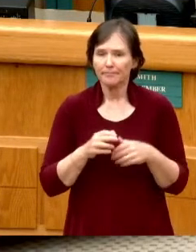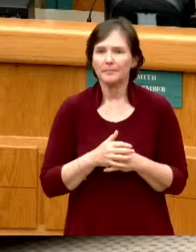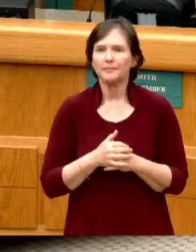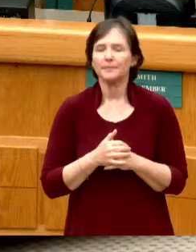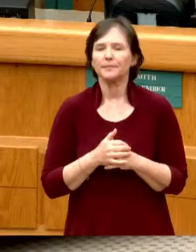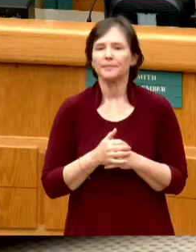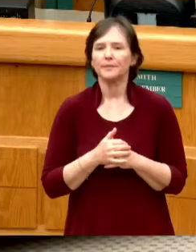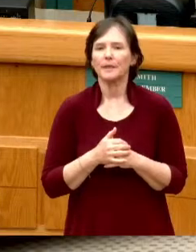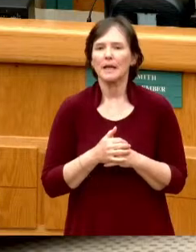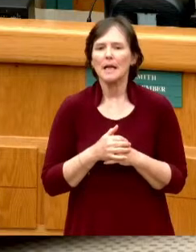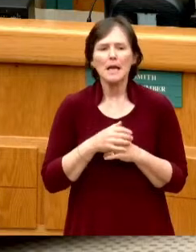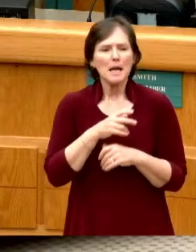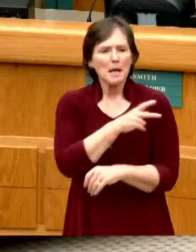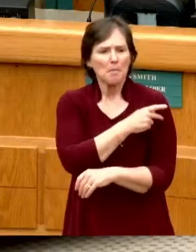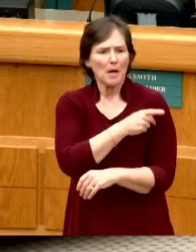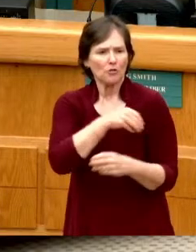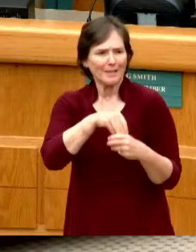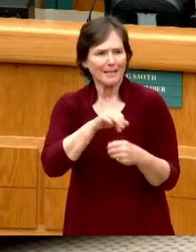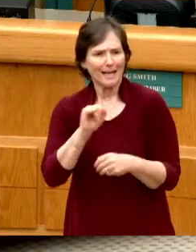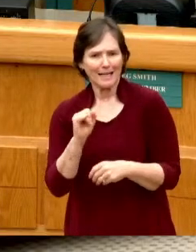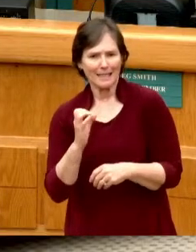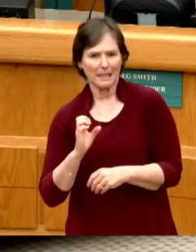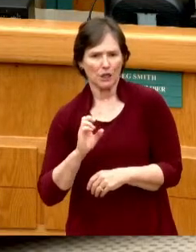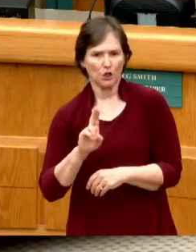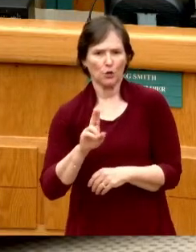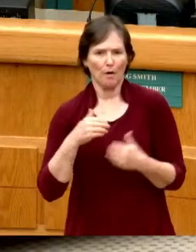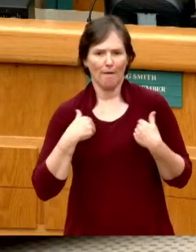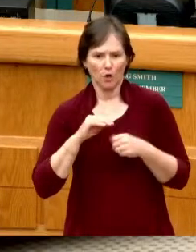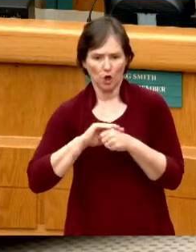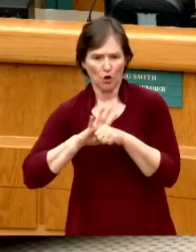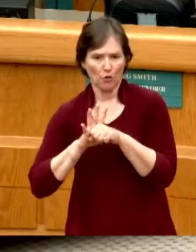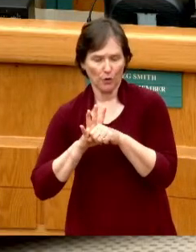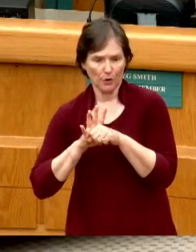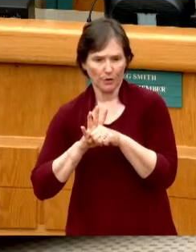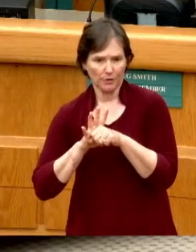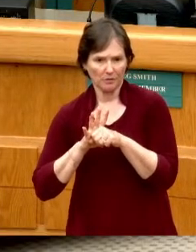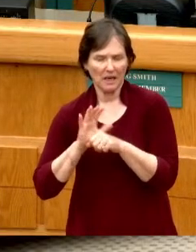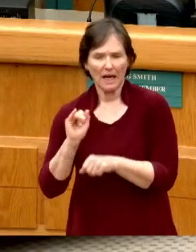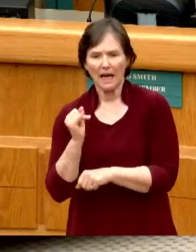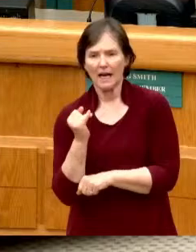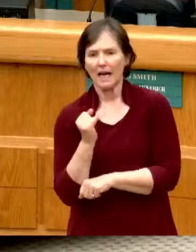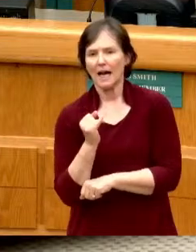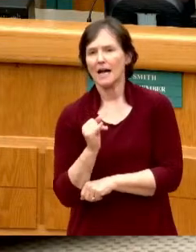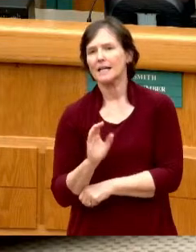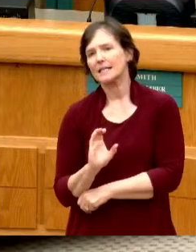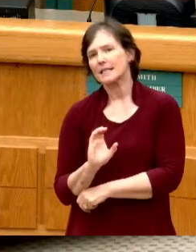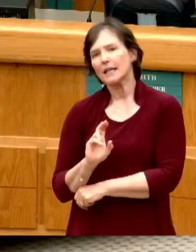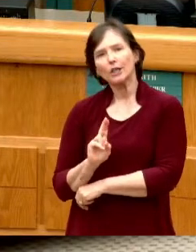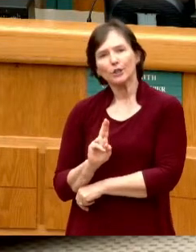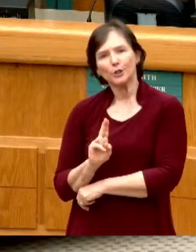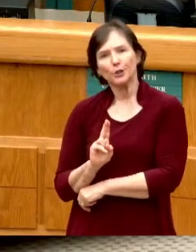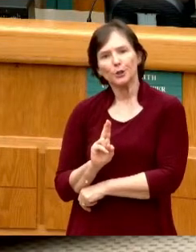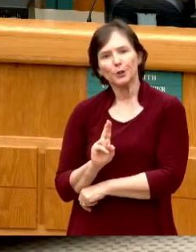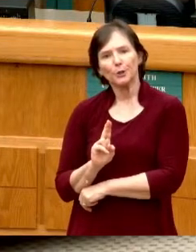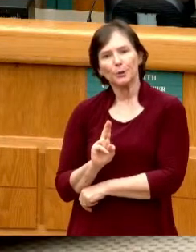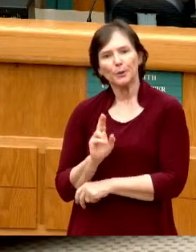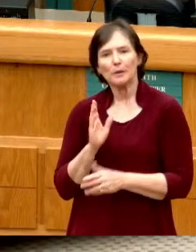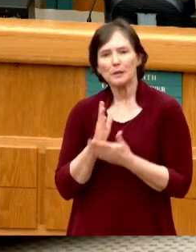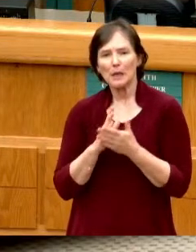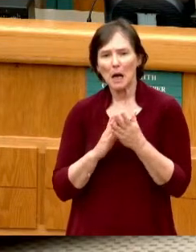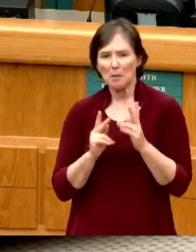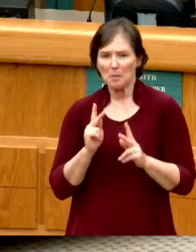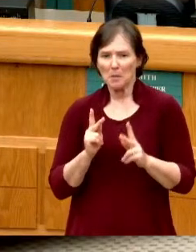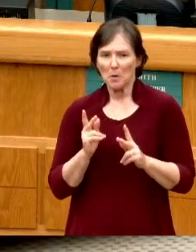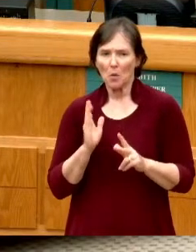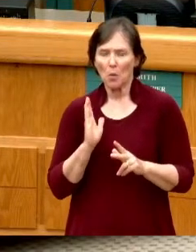These are the patients in the ICU with COVID-19. We do know that patients that are in the ICU, sometimes they will not make